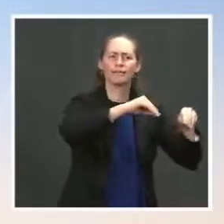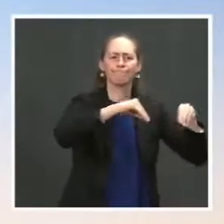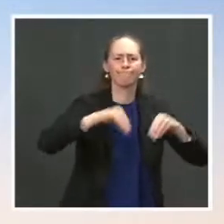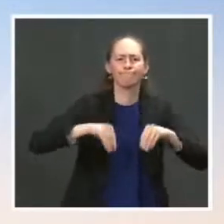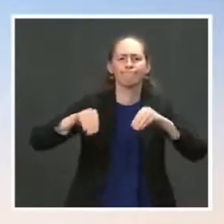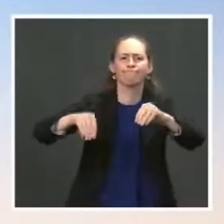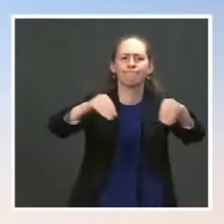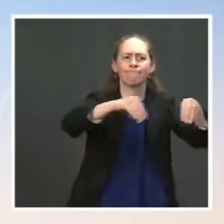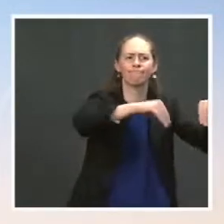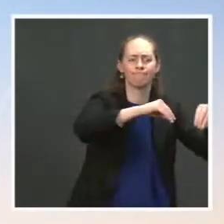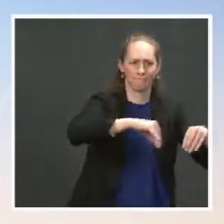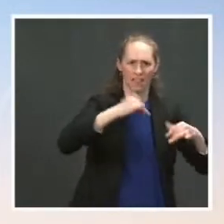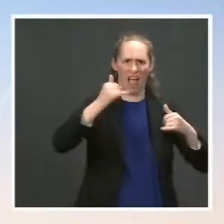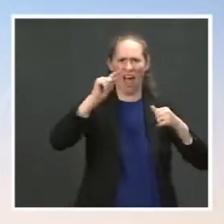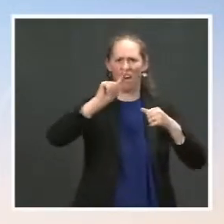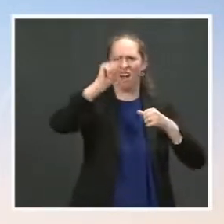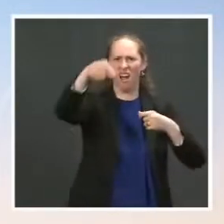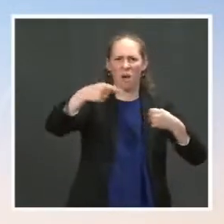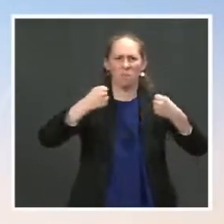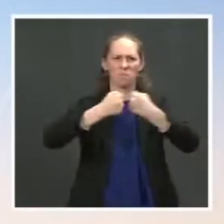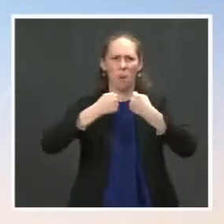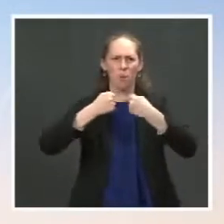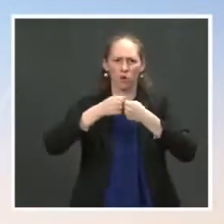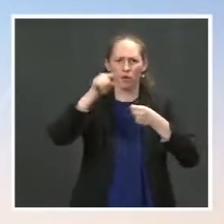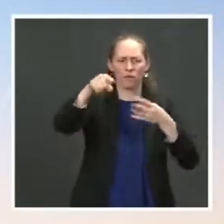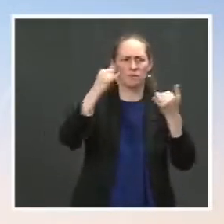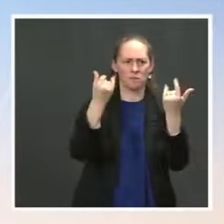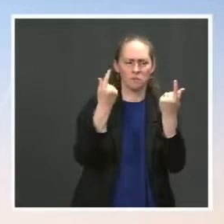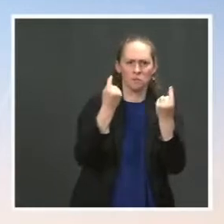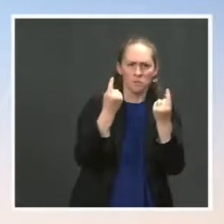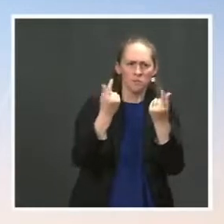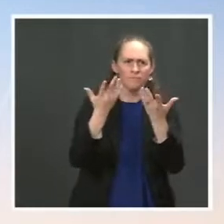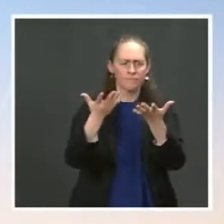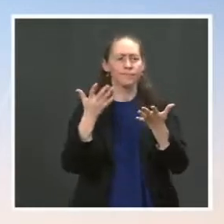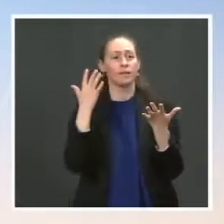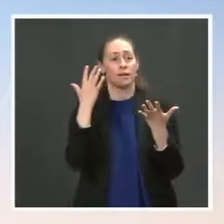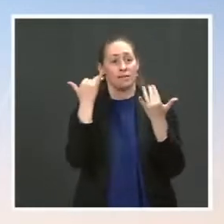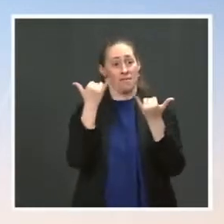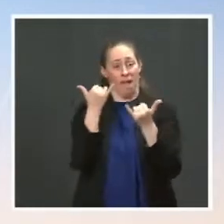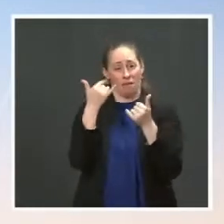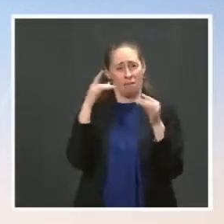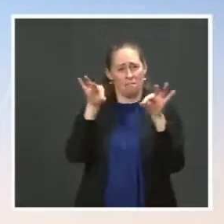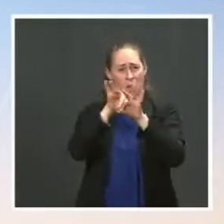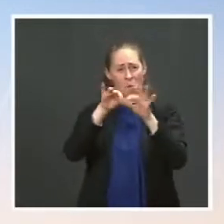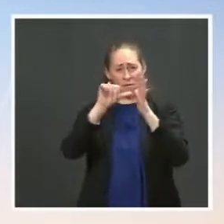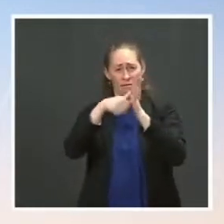Would we no longer accept, just so I understand the question, children who are under 18? Mm-hmm.